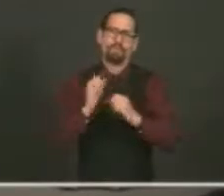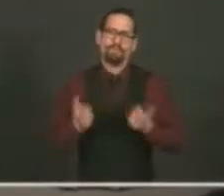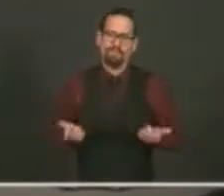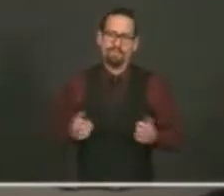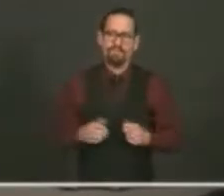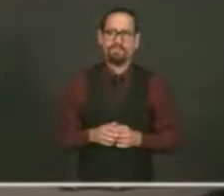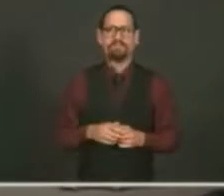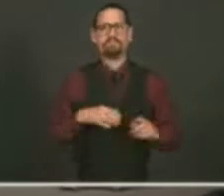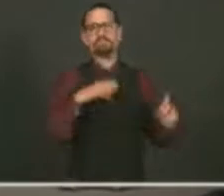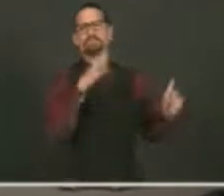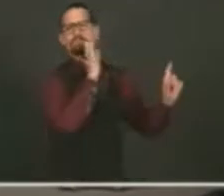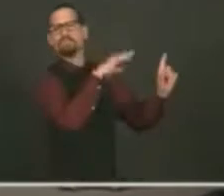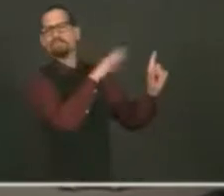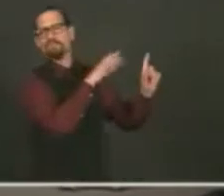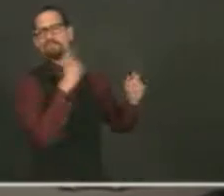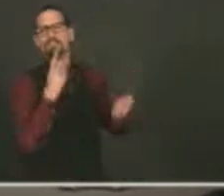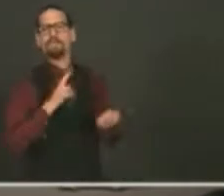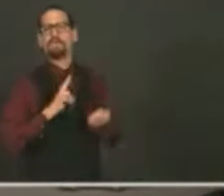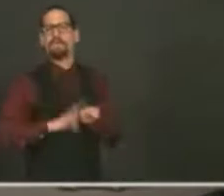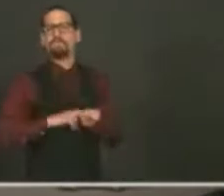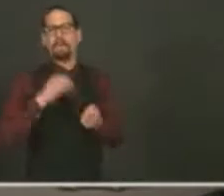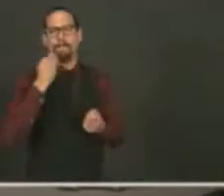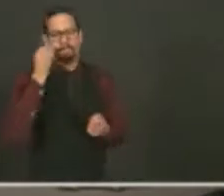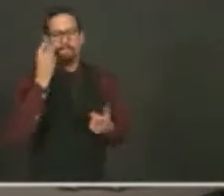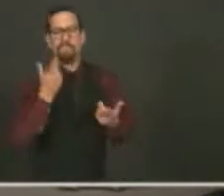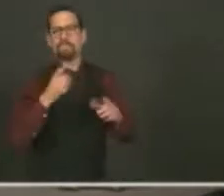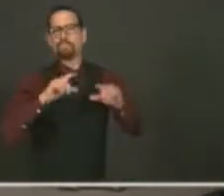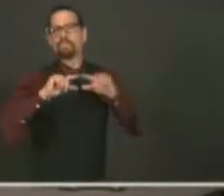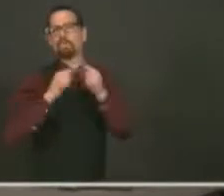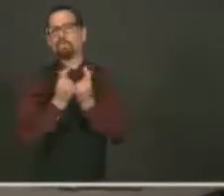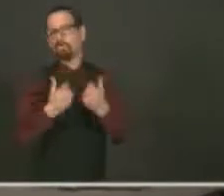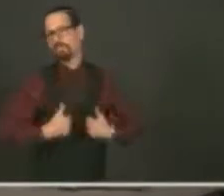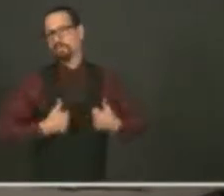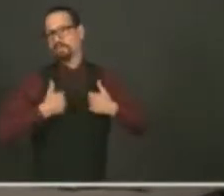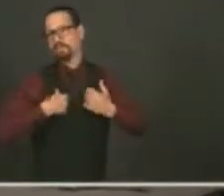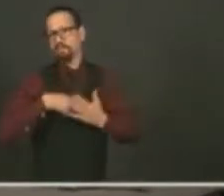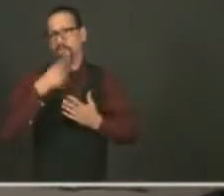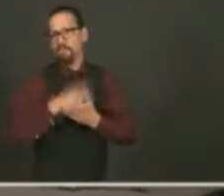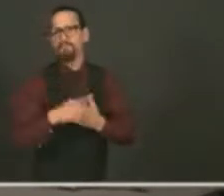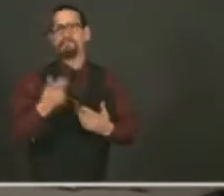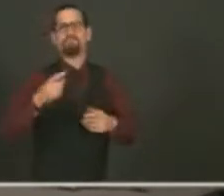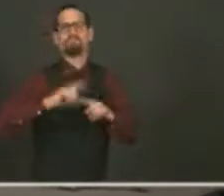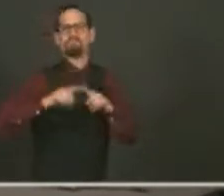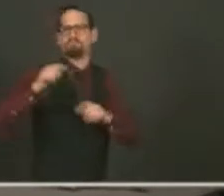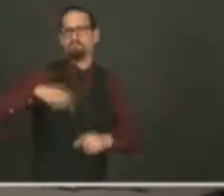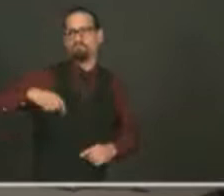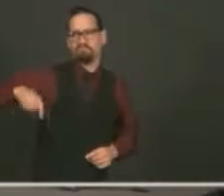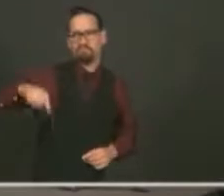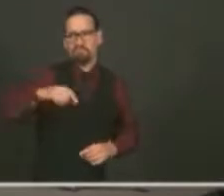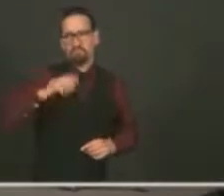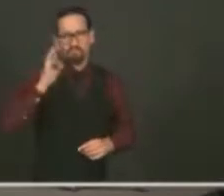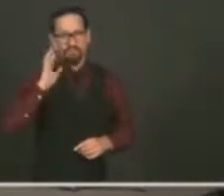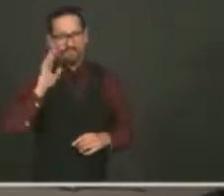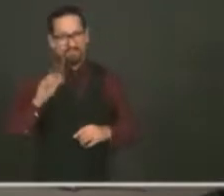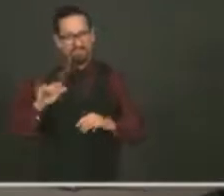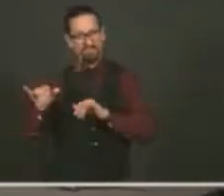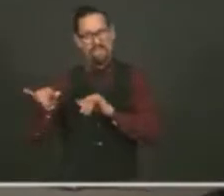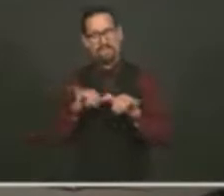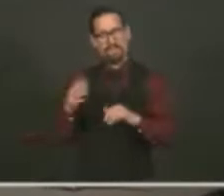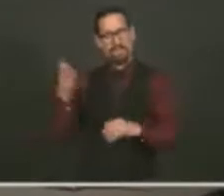settings, particular zip codes, et cetera, in the state that we saw in the spring, or are we now No. to the point where that's